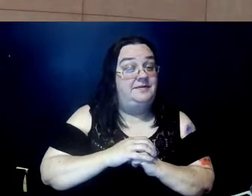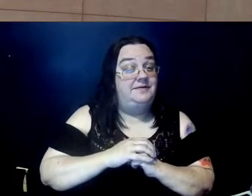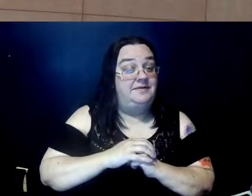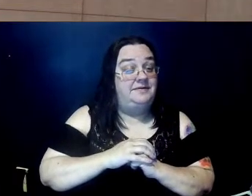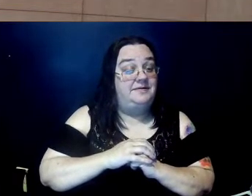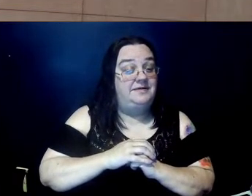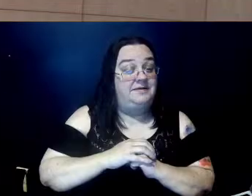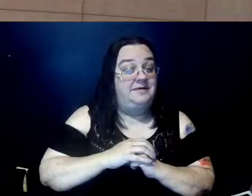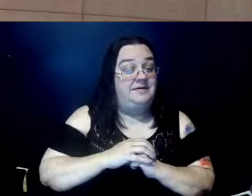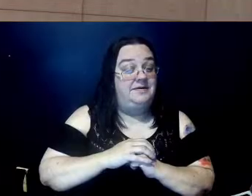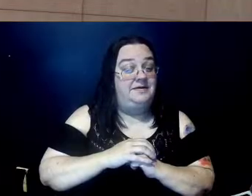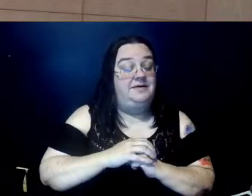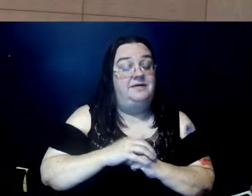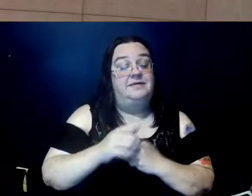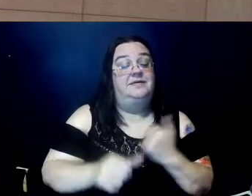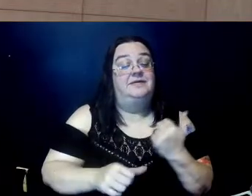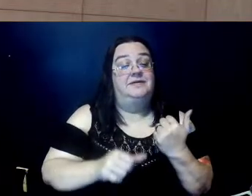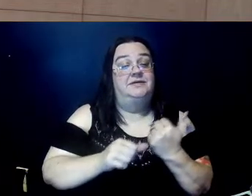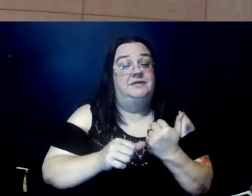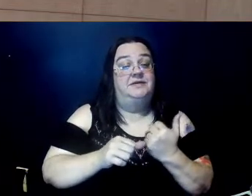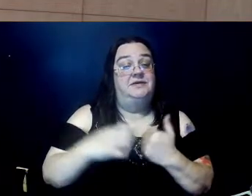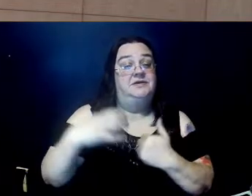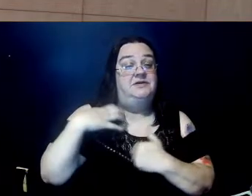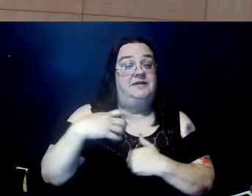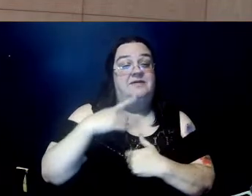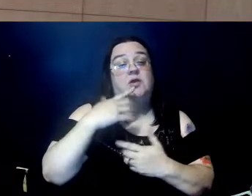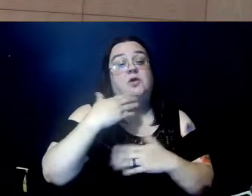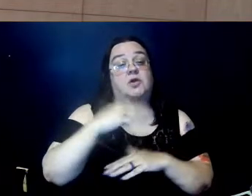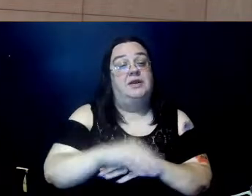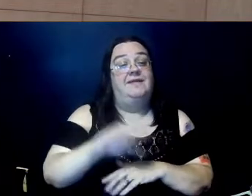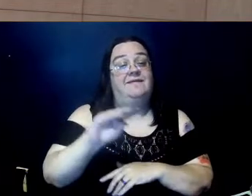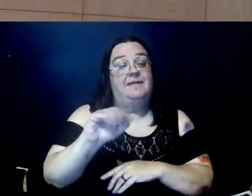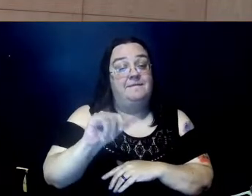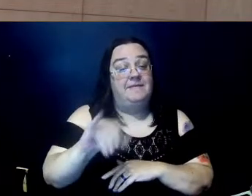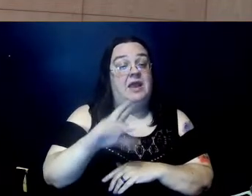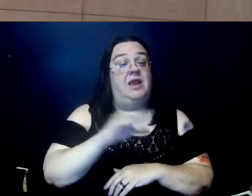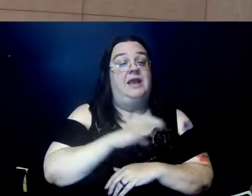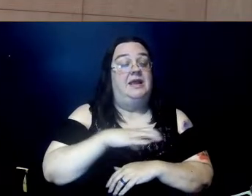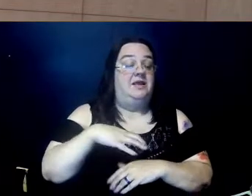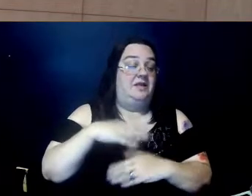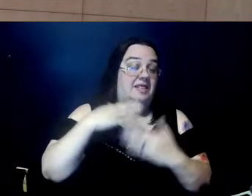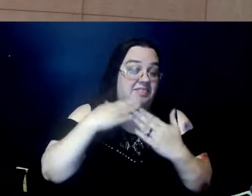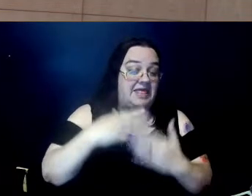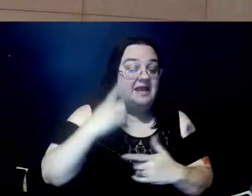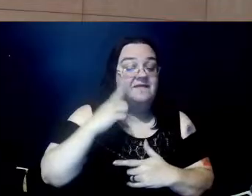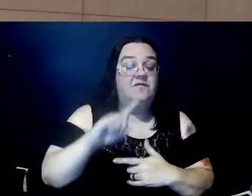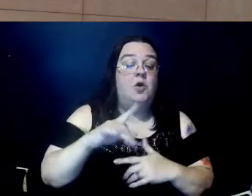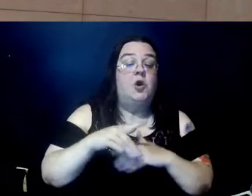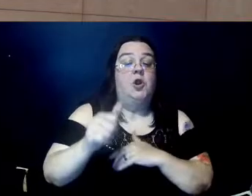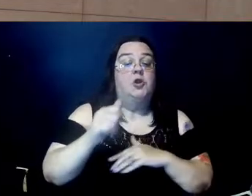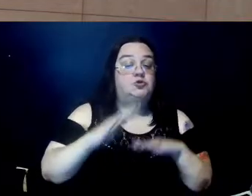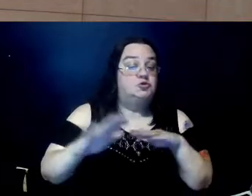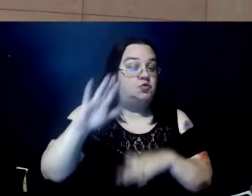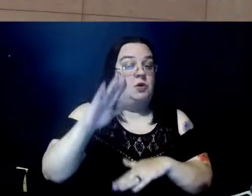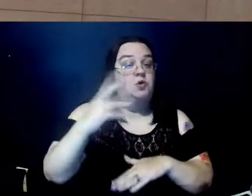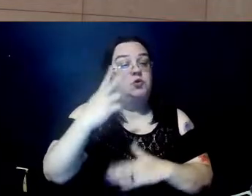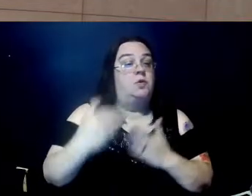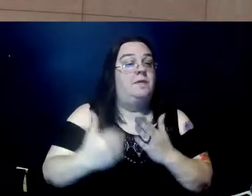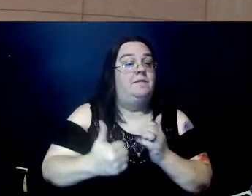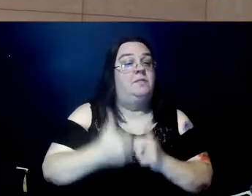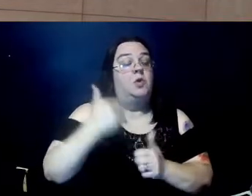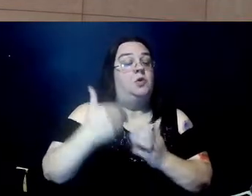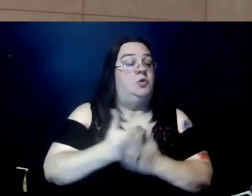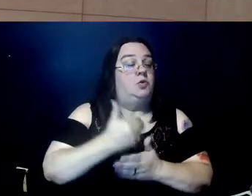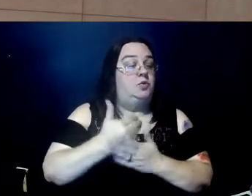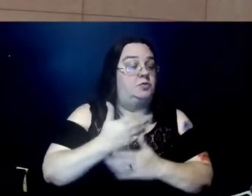Okay. Well, good evening, Mayor and Council. Thank you for earlier swearing in our two newest officers. I'm going to go